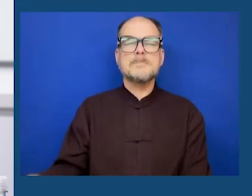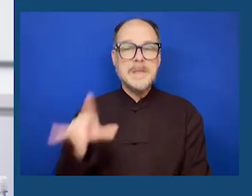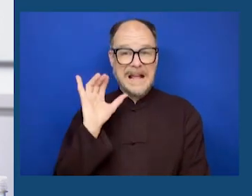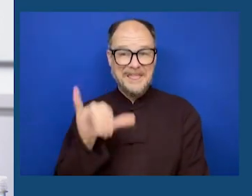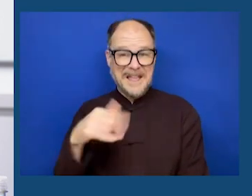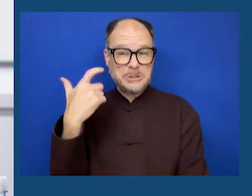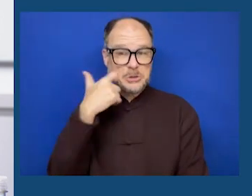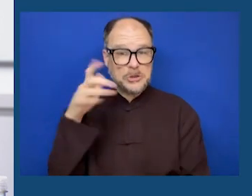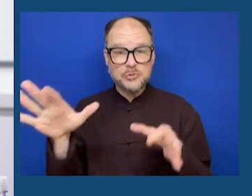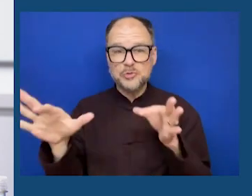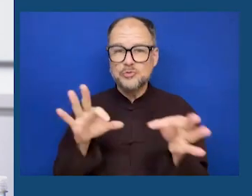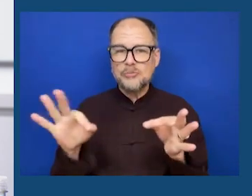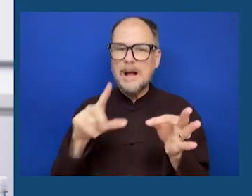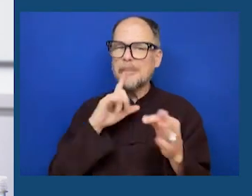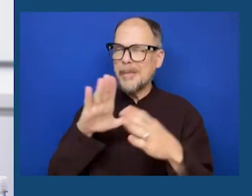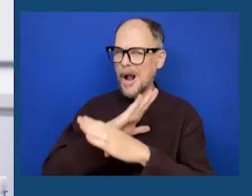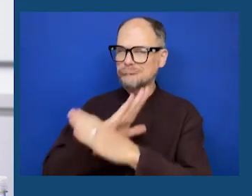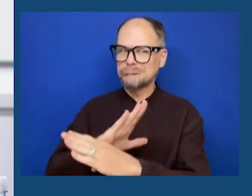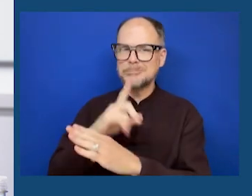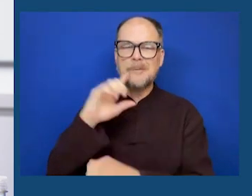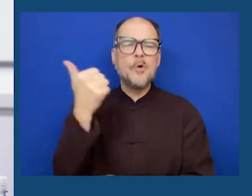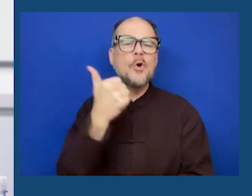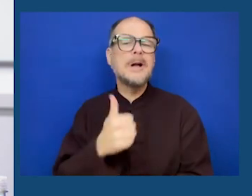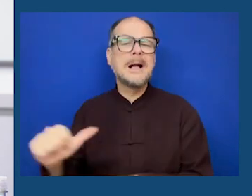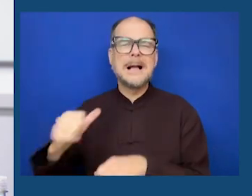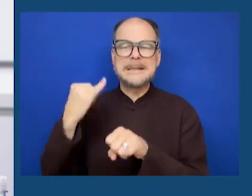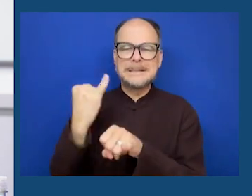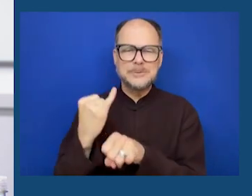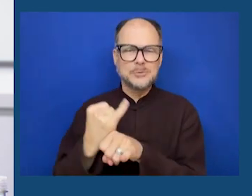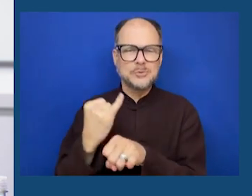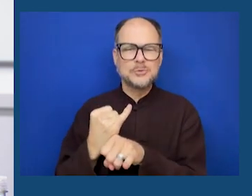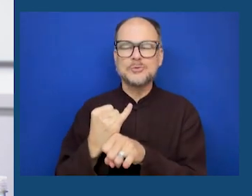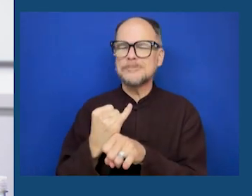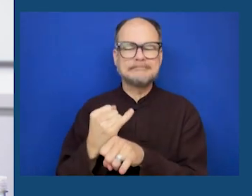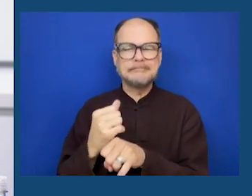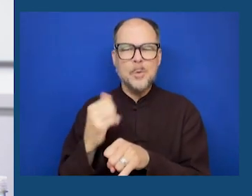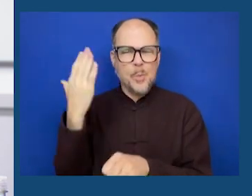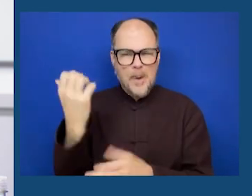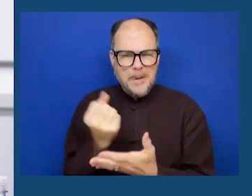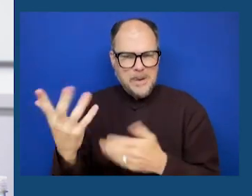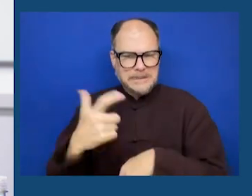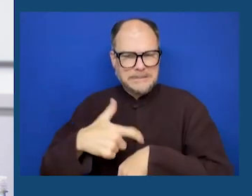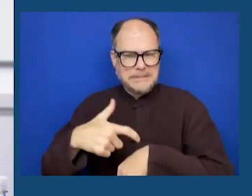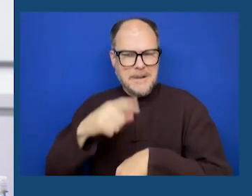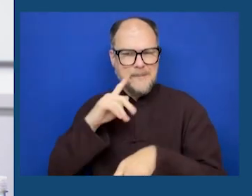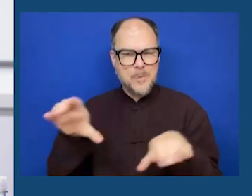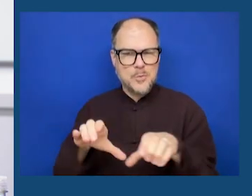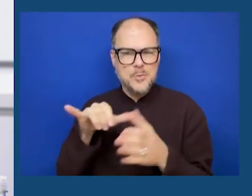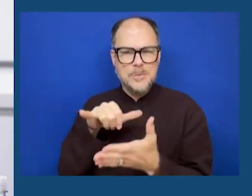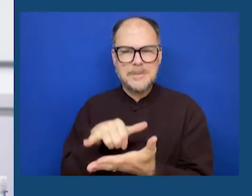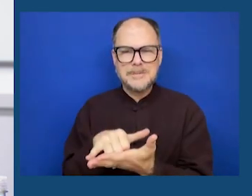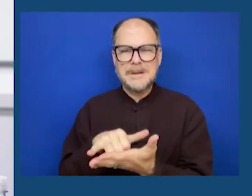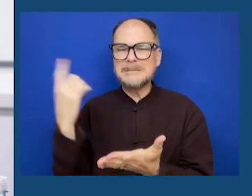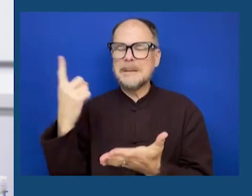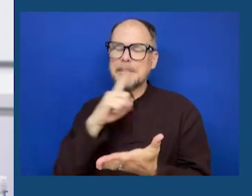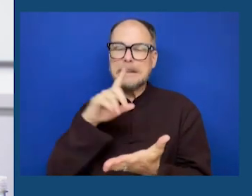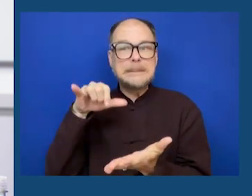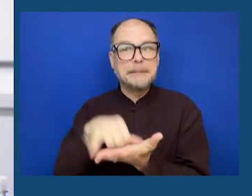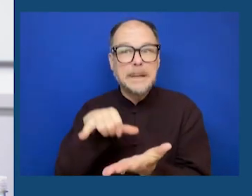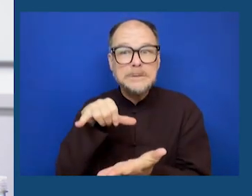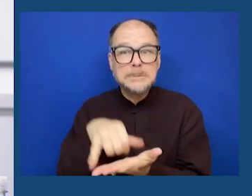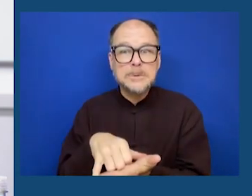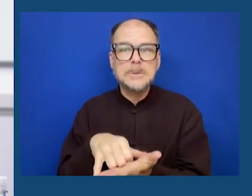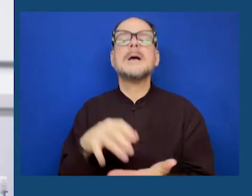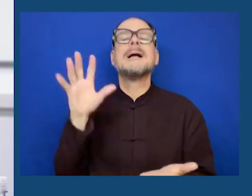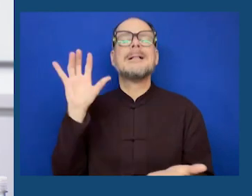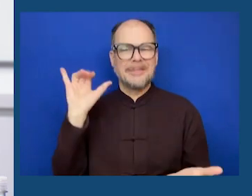one institution beyond the scale to even think about. Why waste your time on something that's so utterly impossible? And that's the